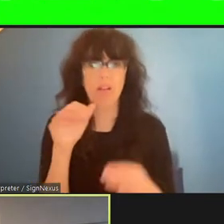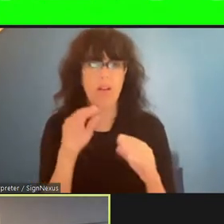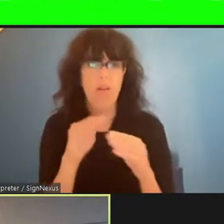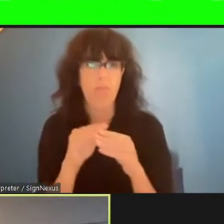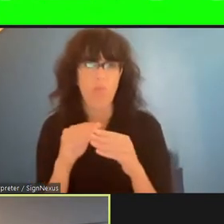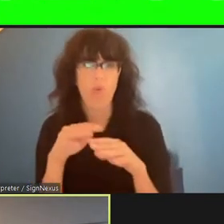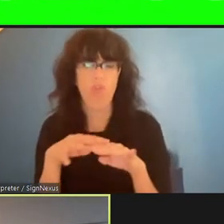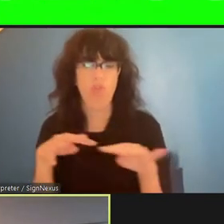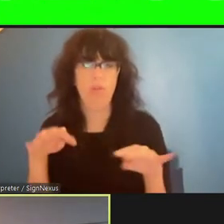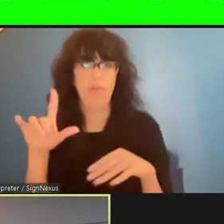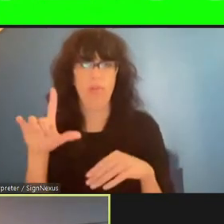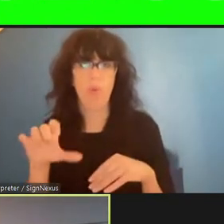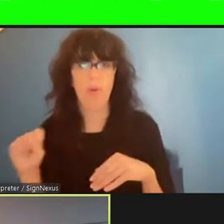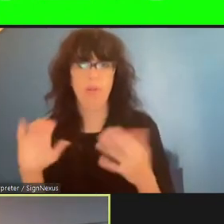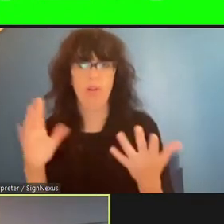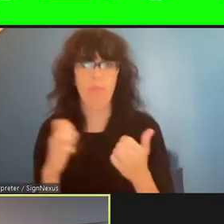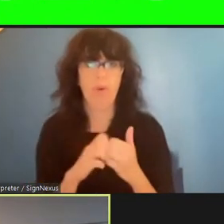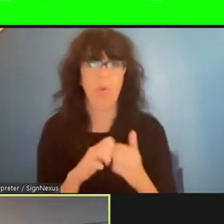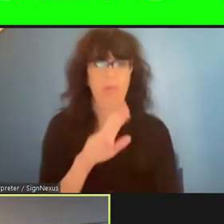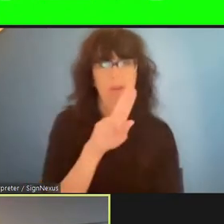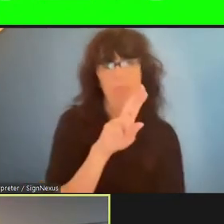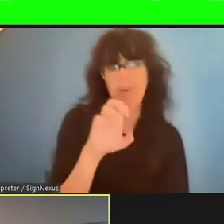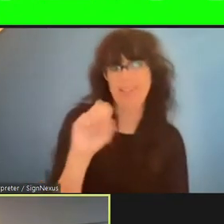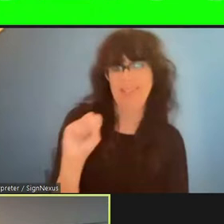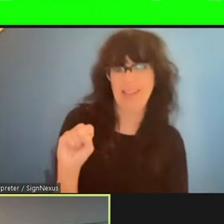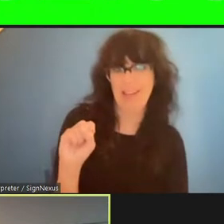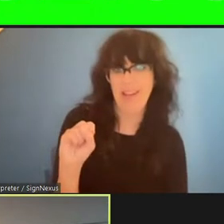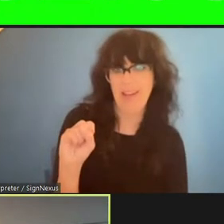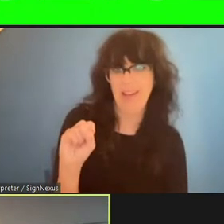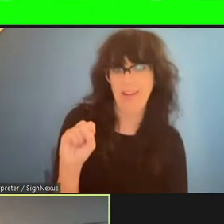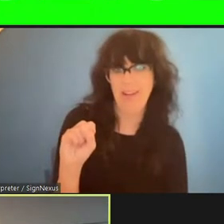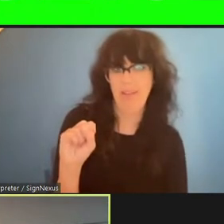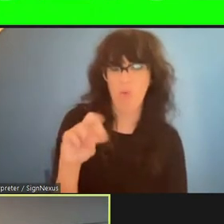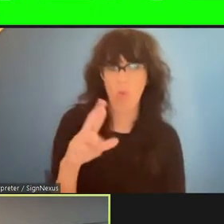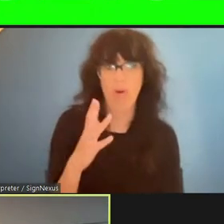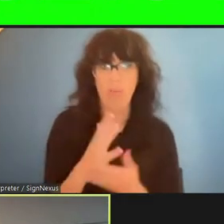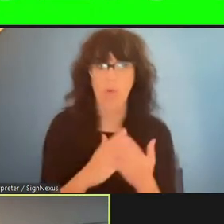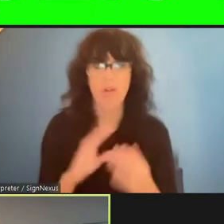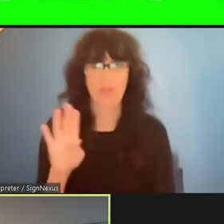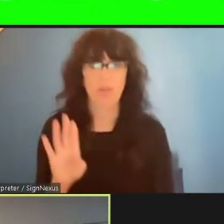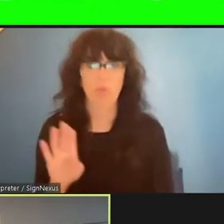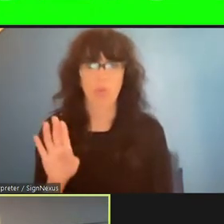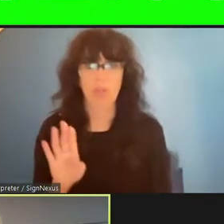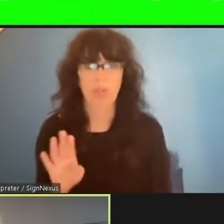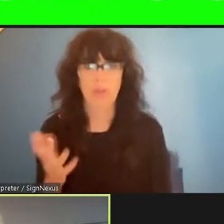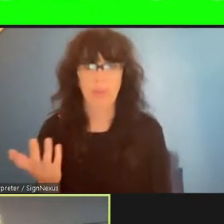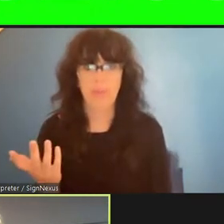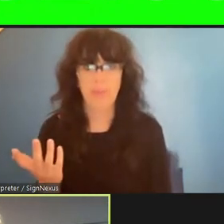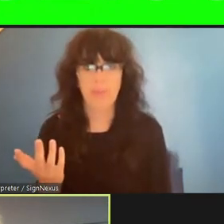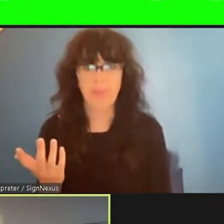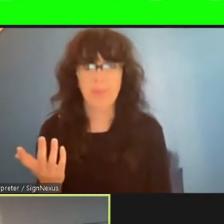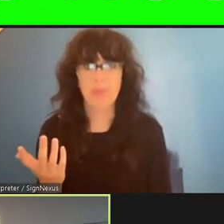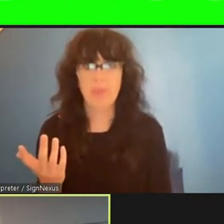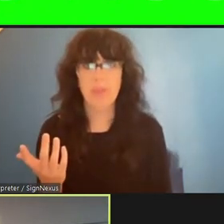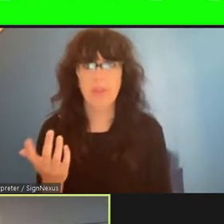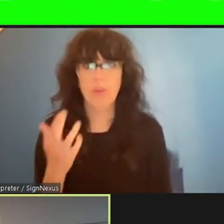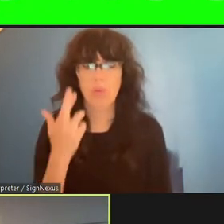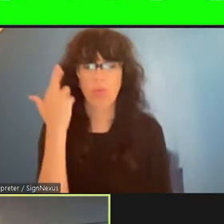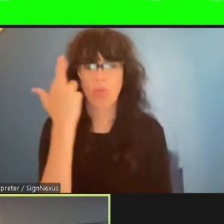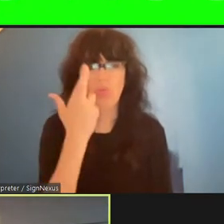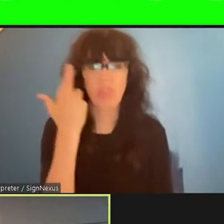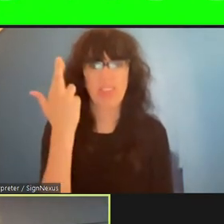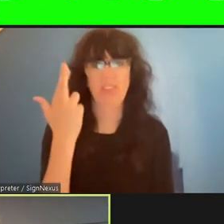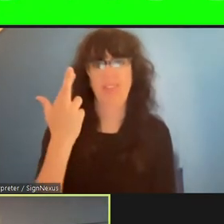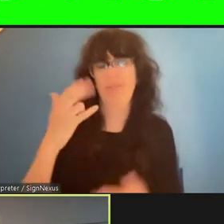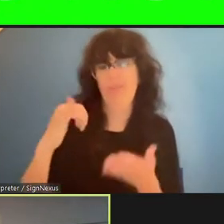east side um or parts of brooklyn so the sense for manhattan if